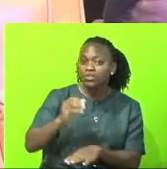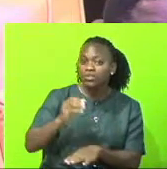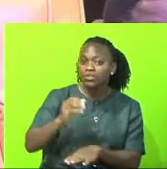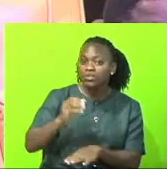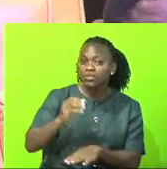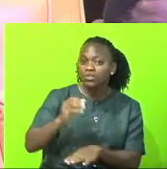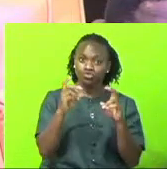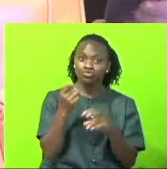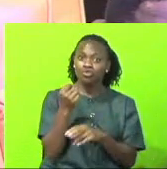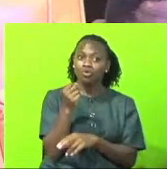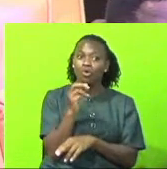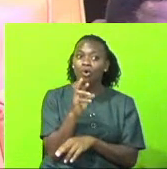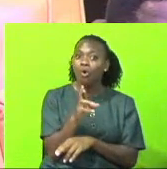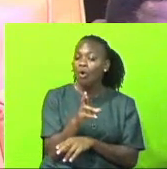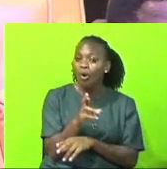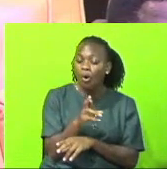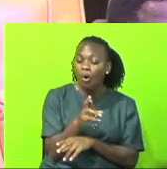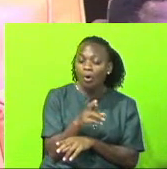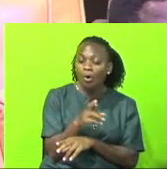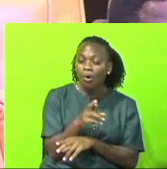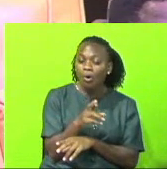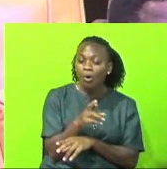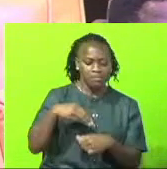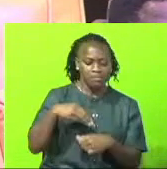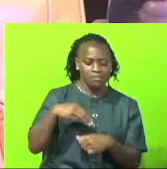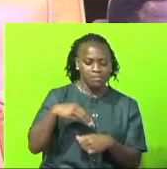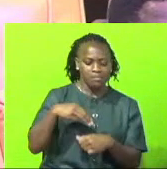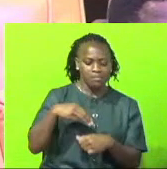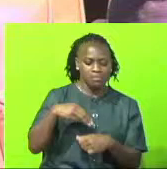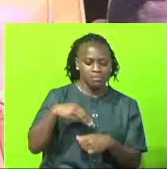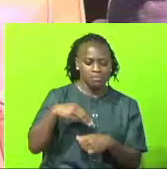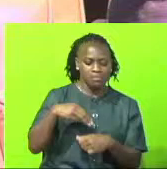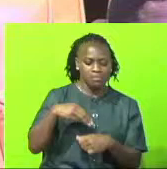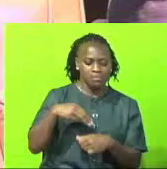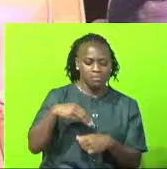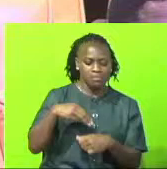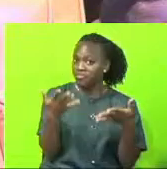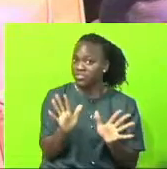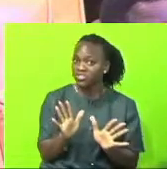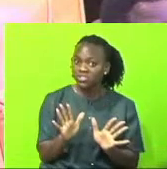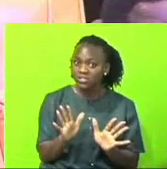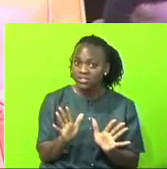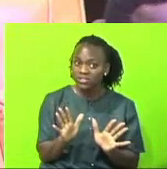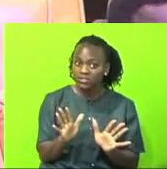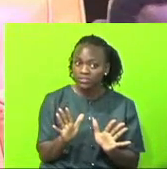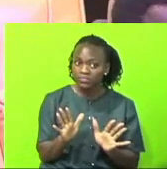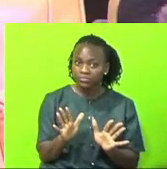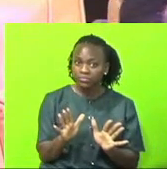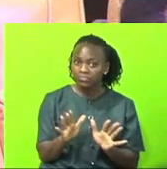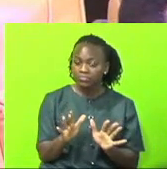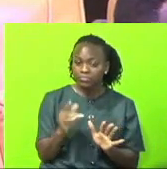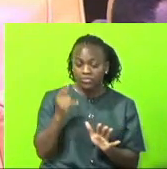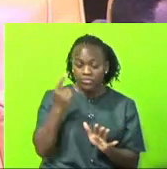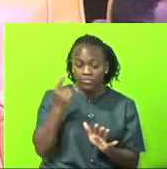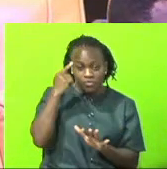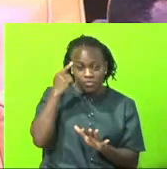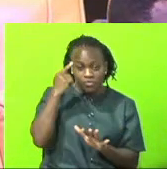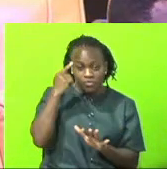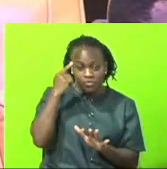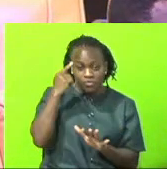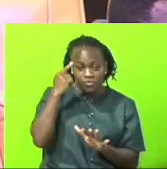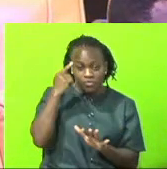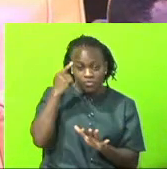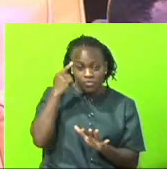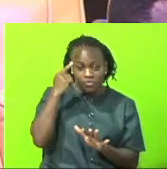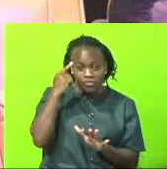merely people making comments or members making comments should suffice for information? Oh, so is that